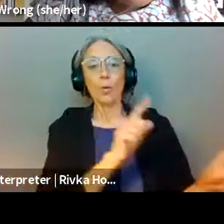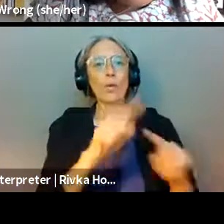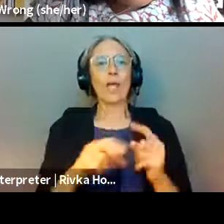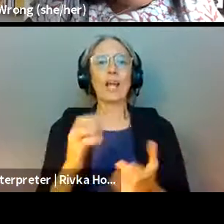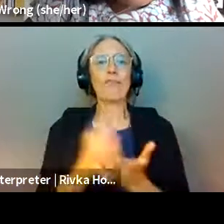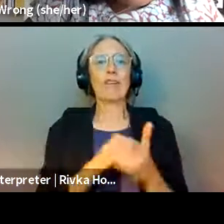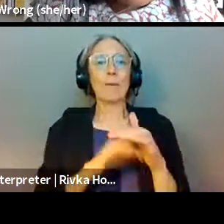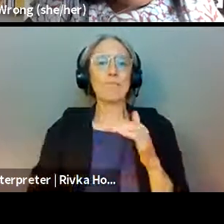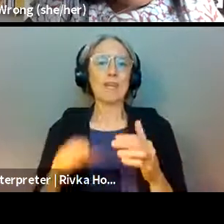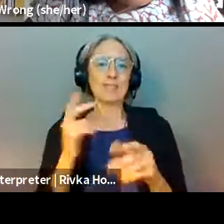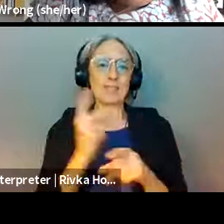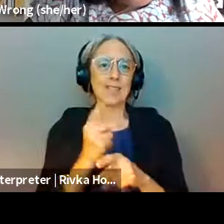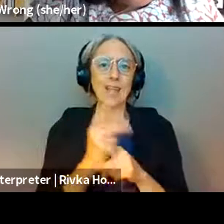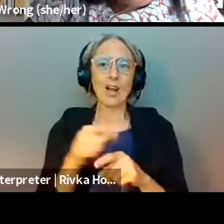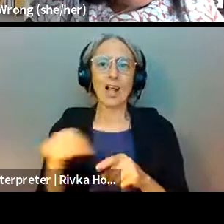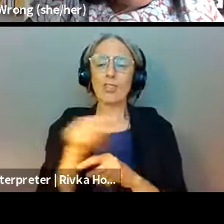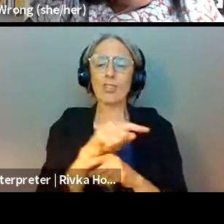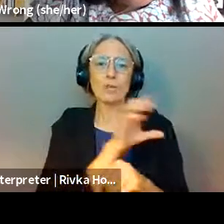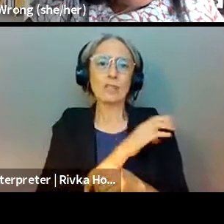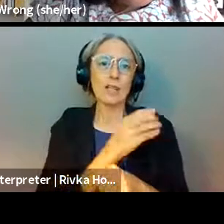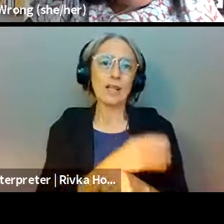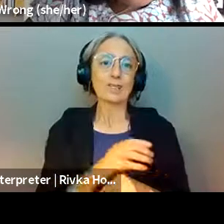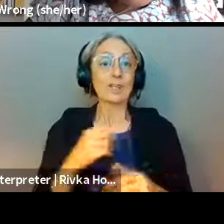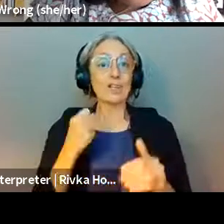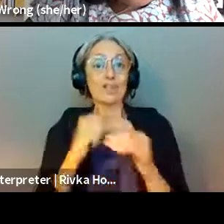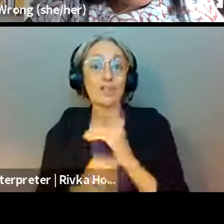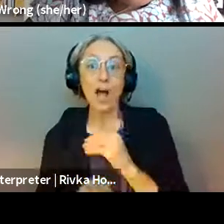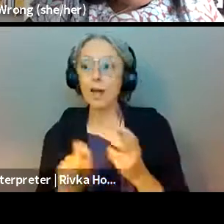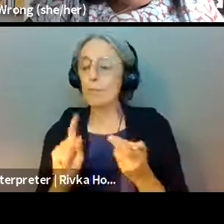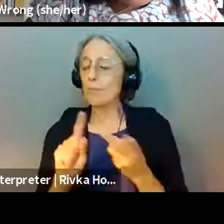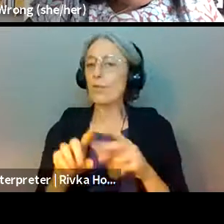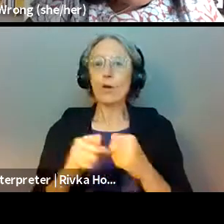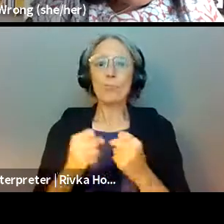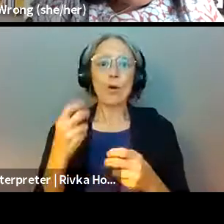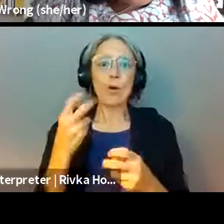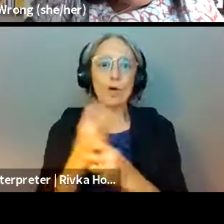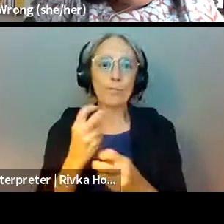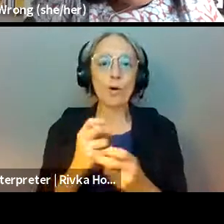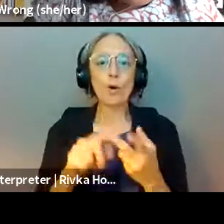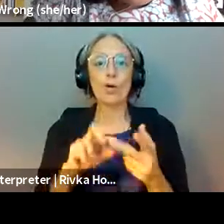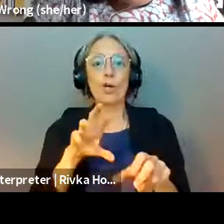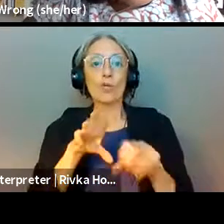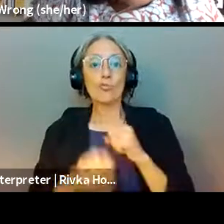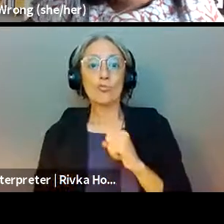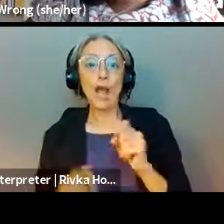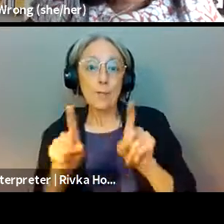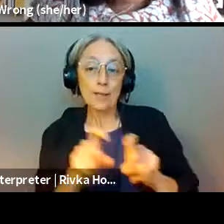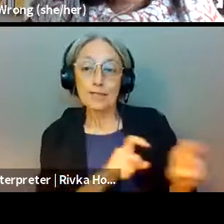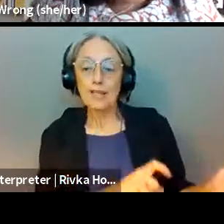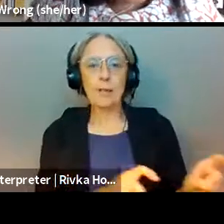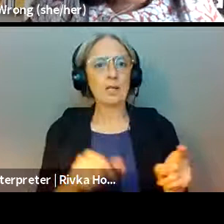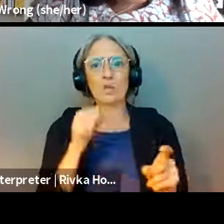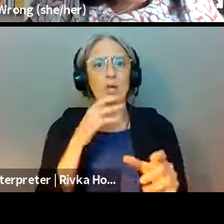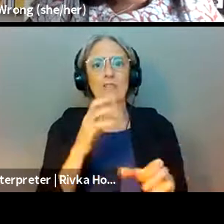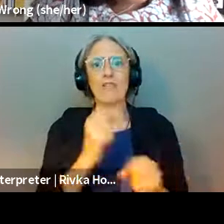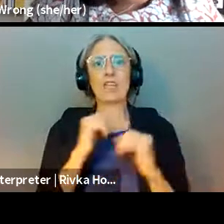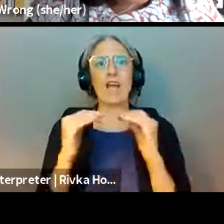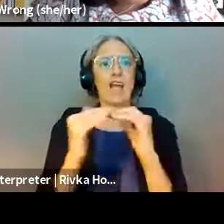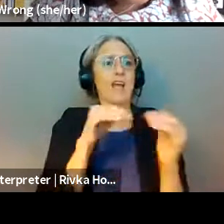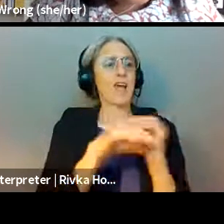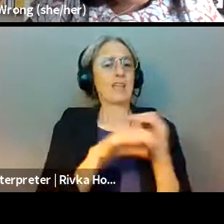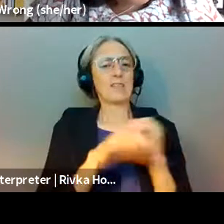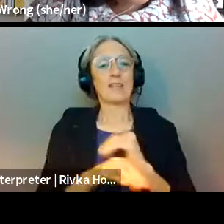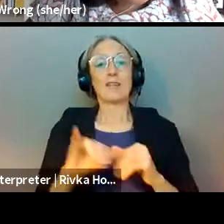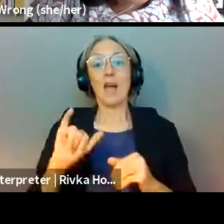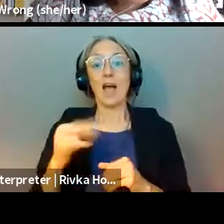like childbirth, setting broken bones, or a rape exam. To give you an idea of how horrific IHS care